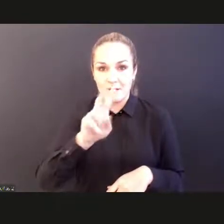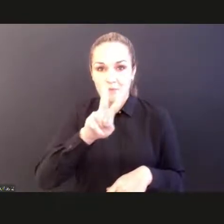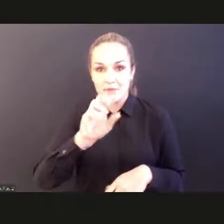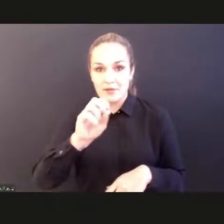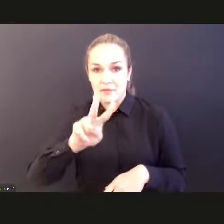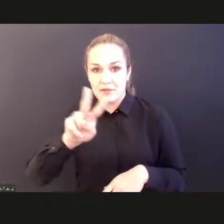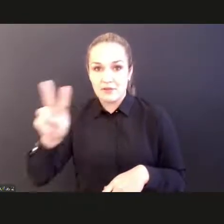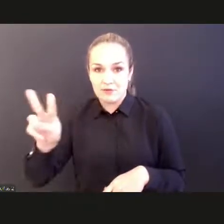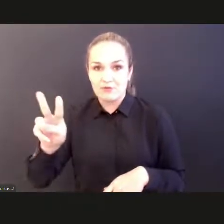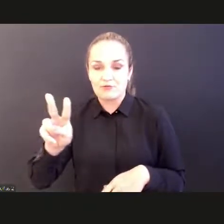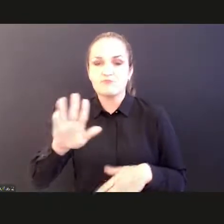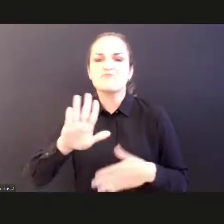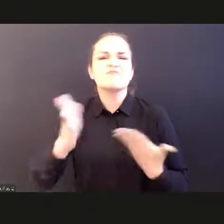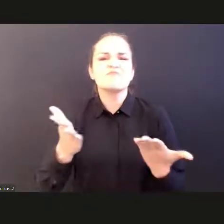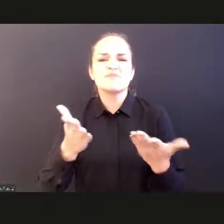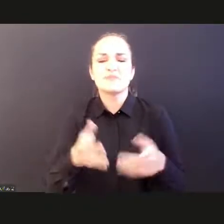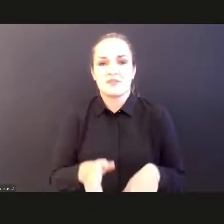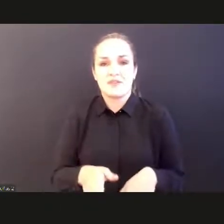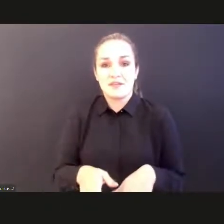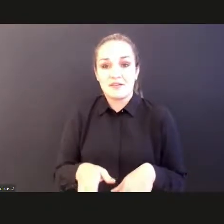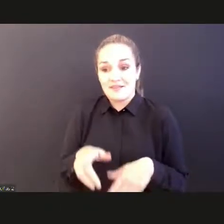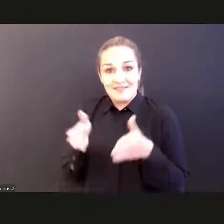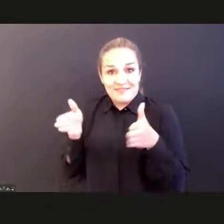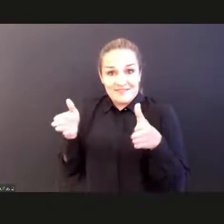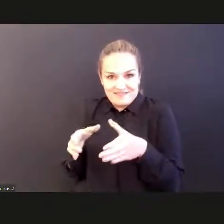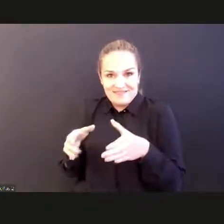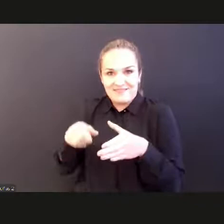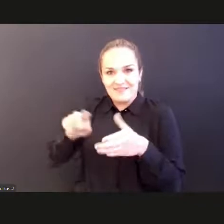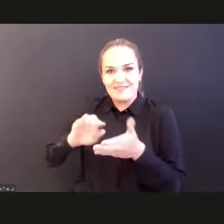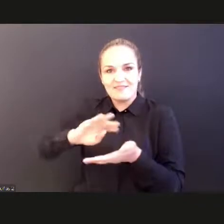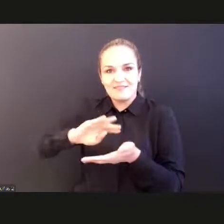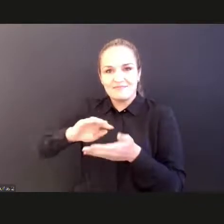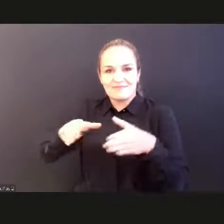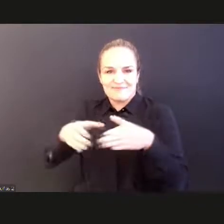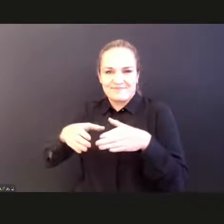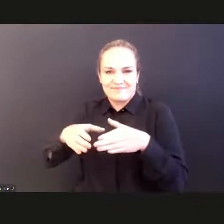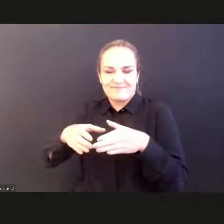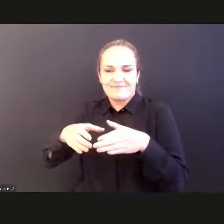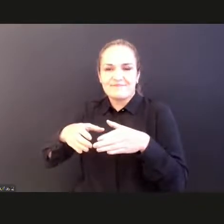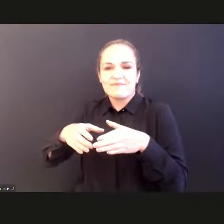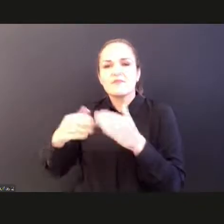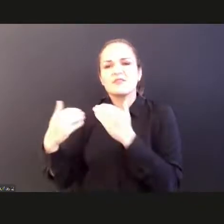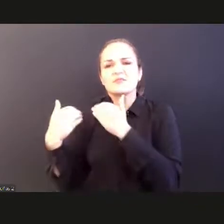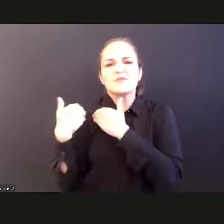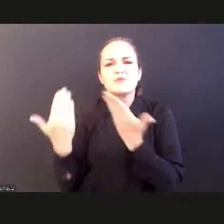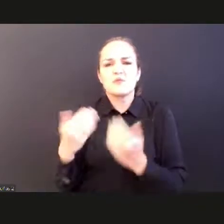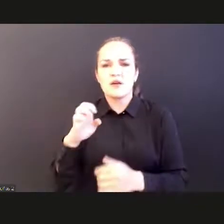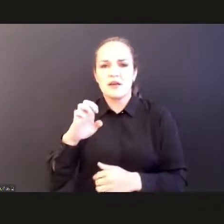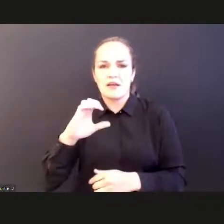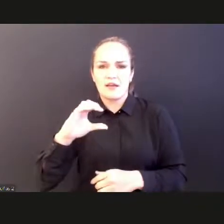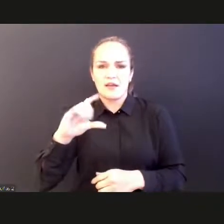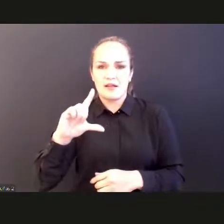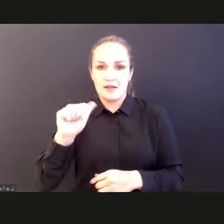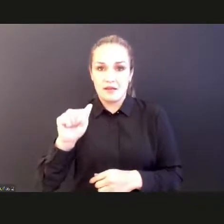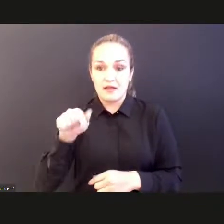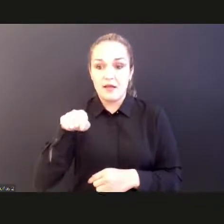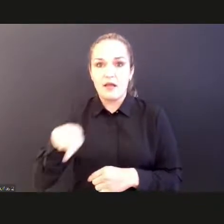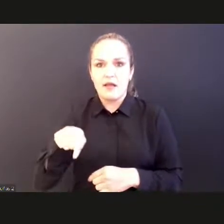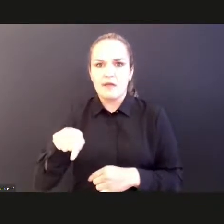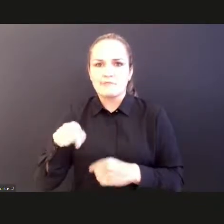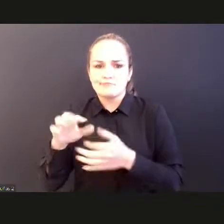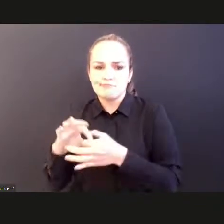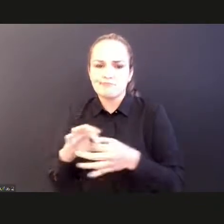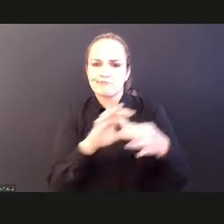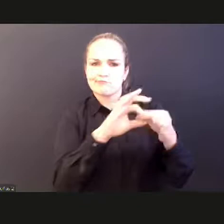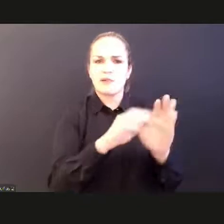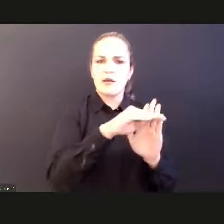ICLA, the country of the region seek to deep the regional digital market.